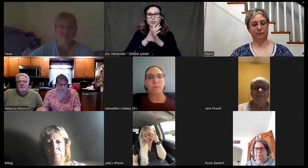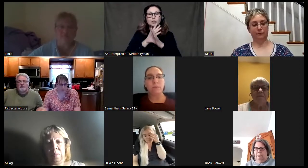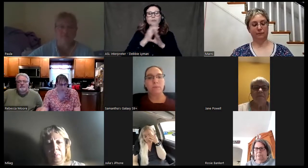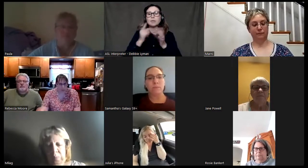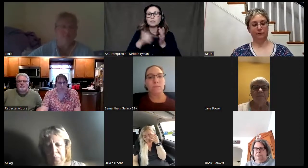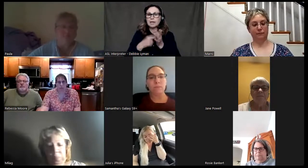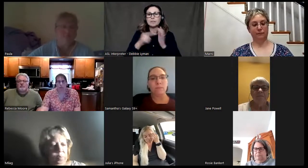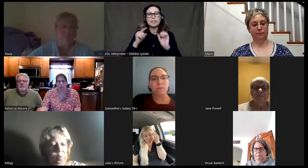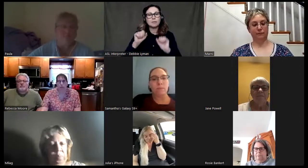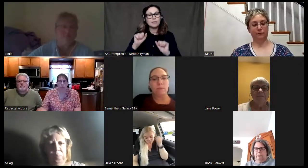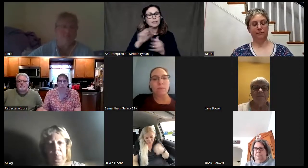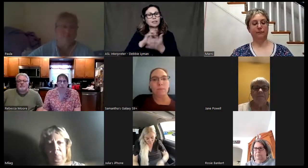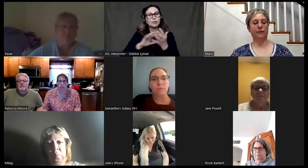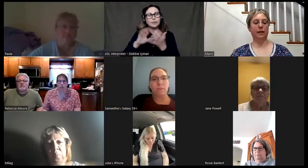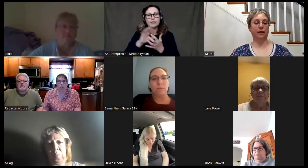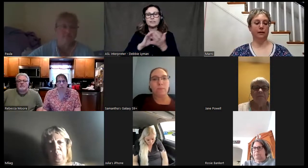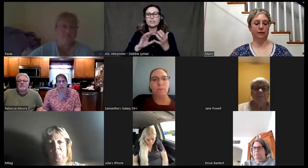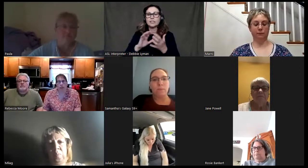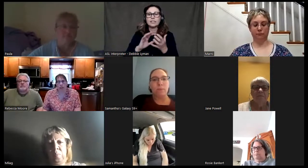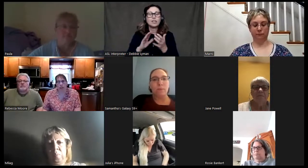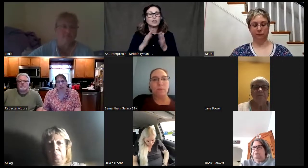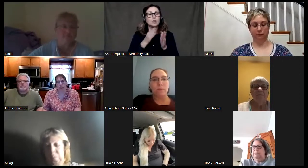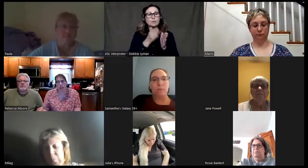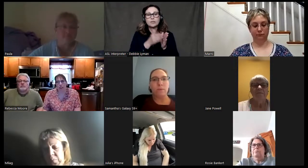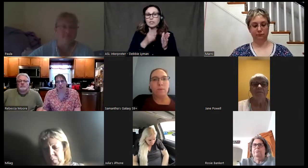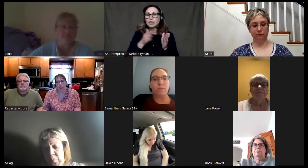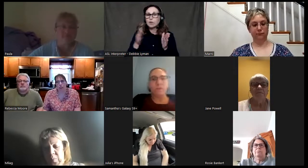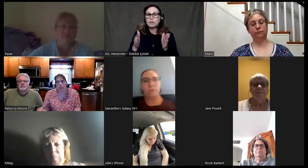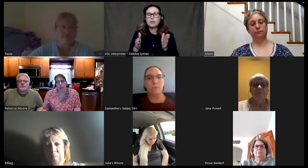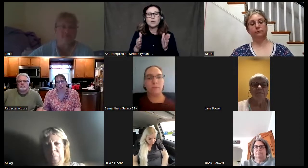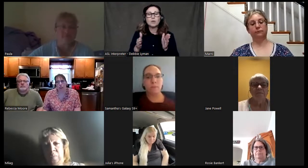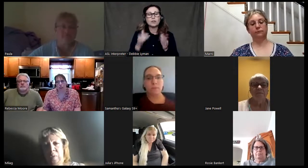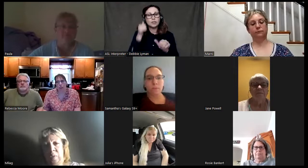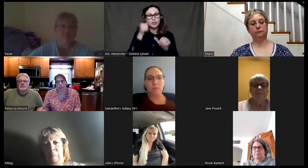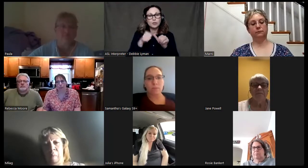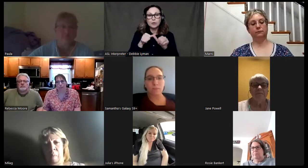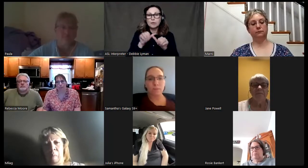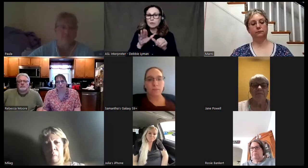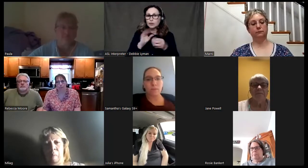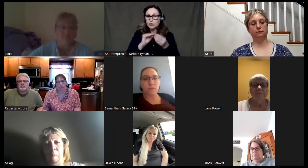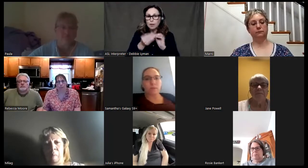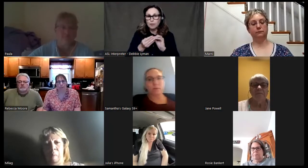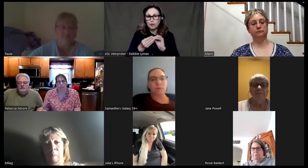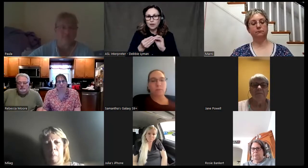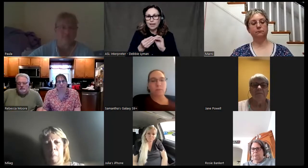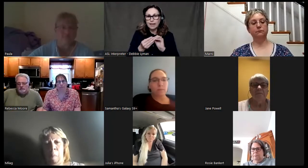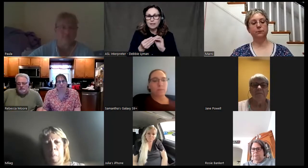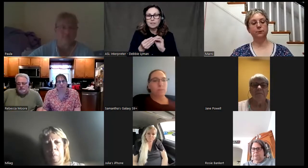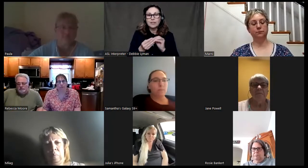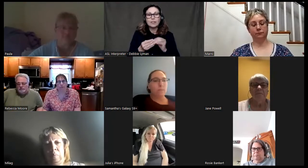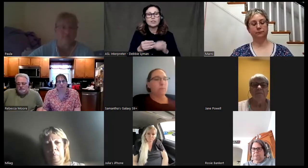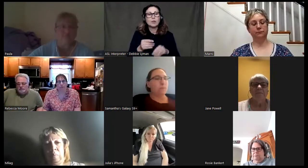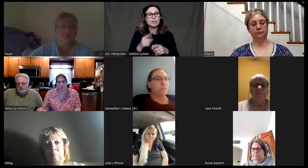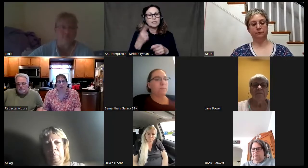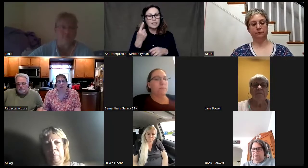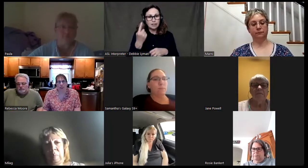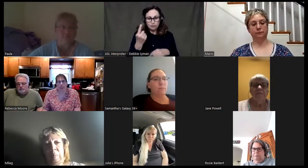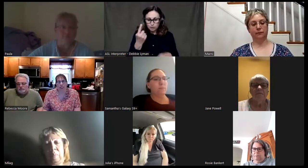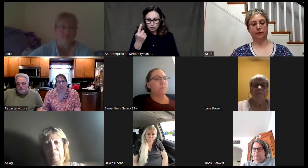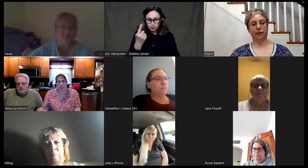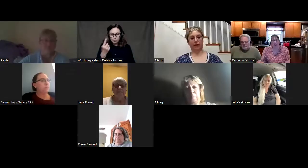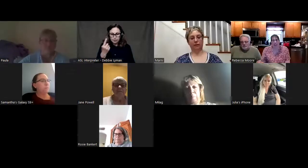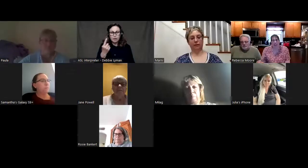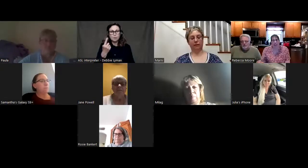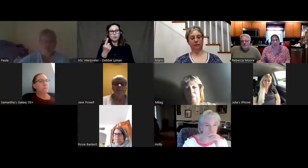with Zoom, sometimes it can be a little bit confusing. So I'm just going to go in order. So you remember your number, okay? So I'm going to say